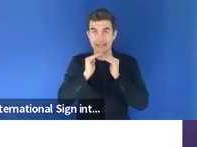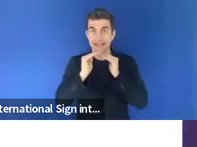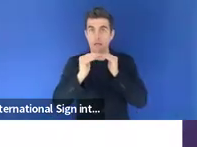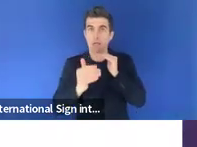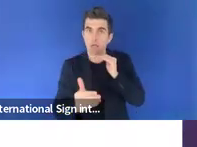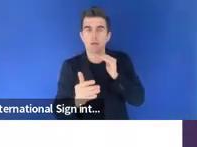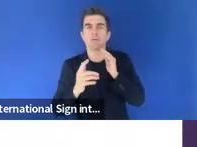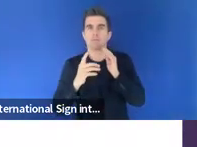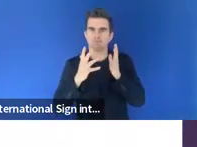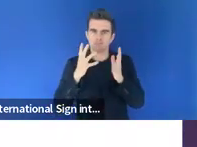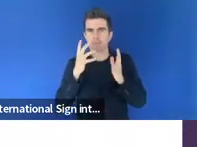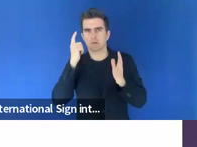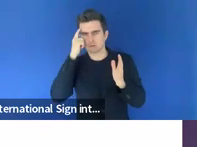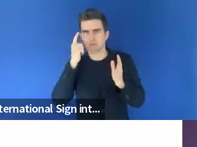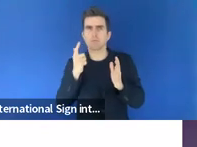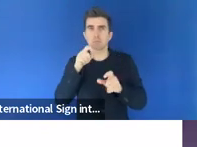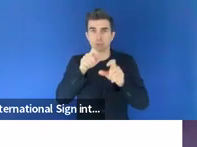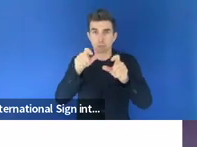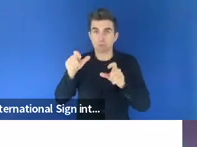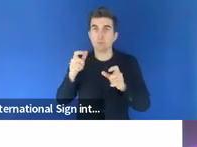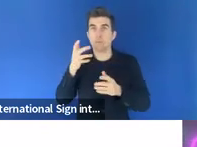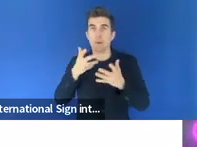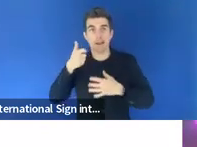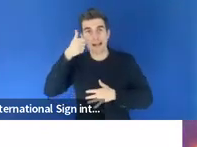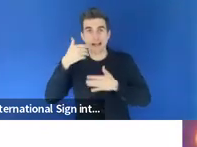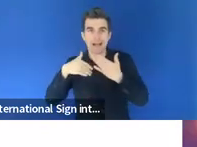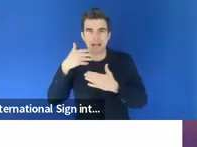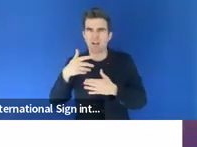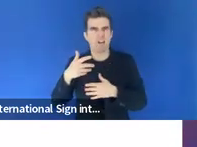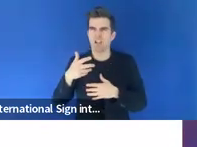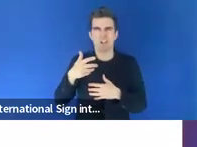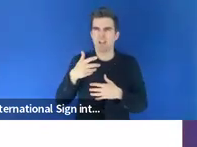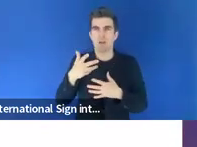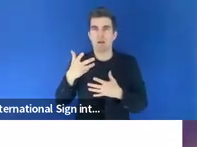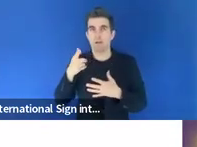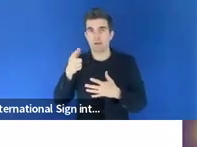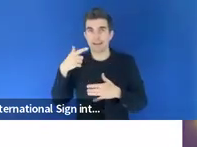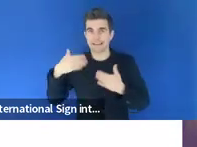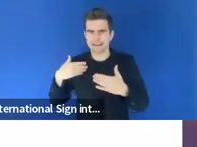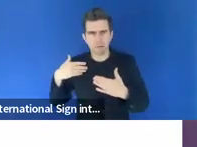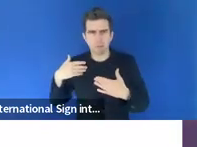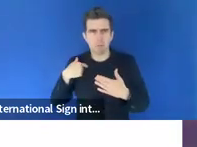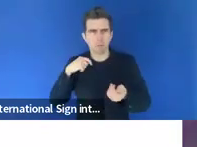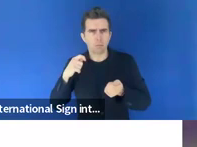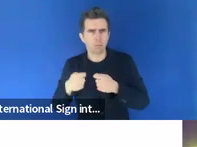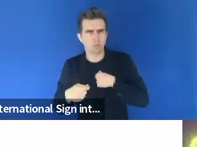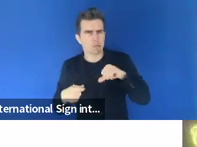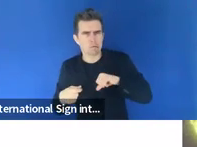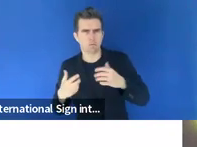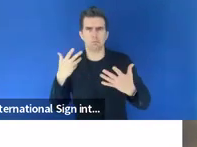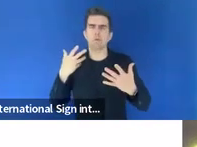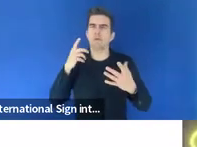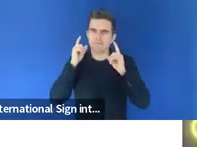critically, is now the right time to grow what you're doing? Or is it something where you need to think more critically about